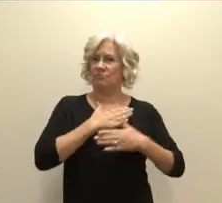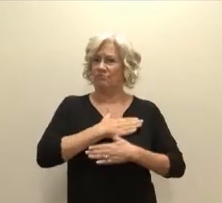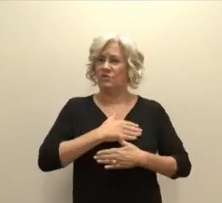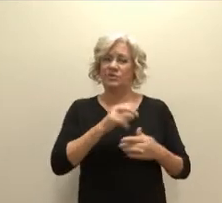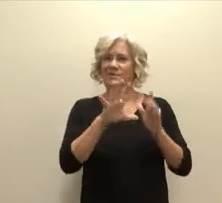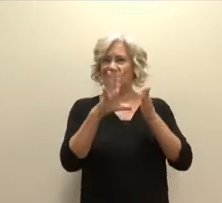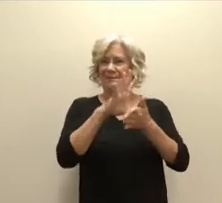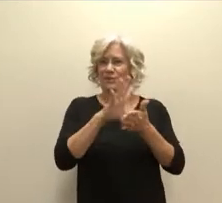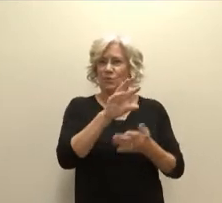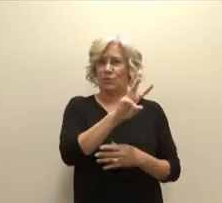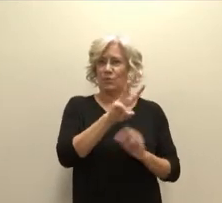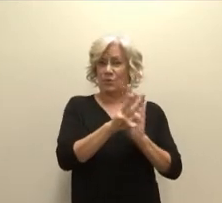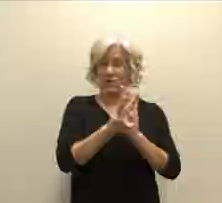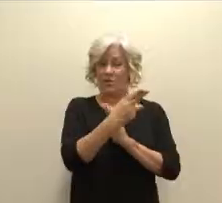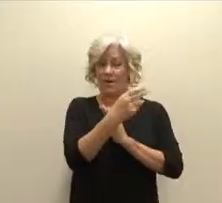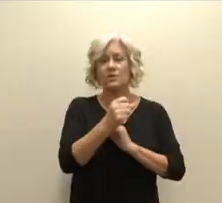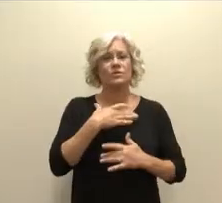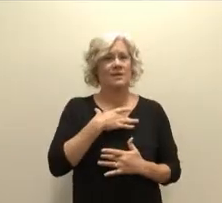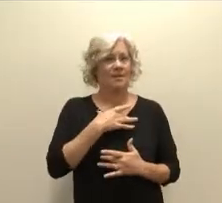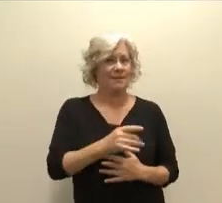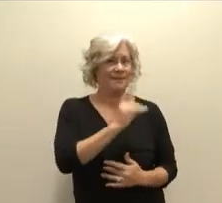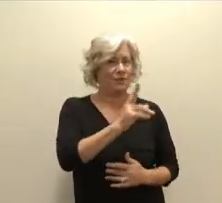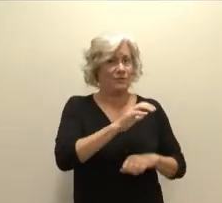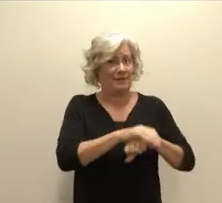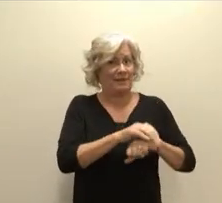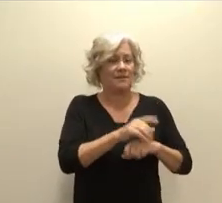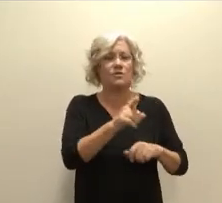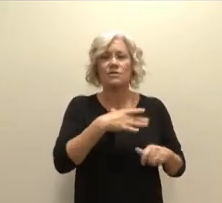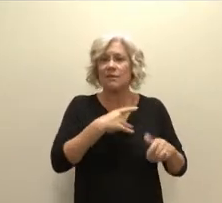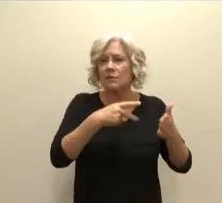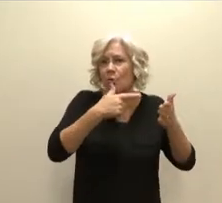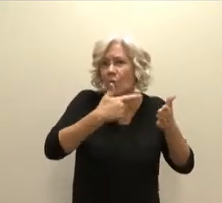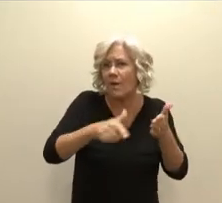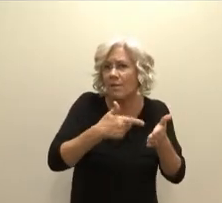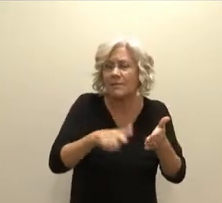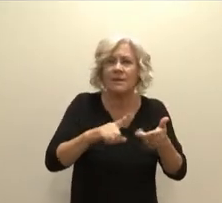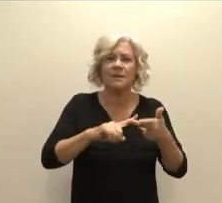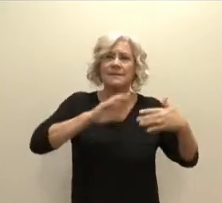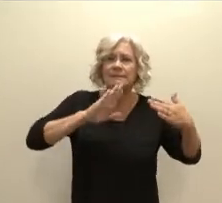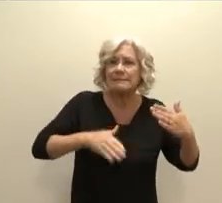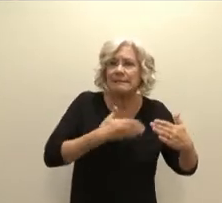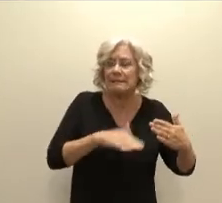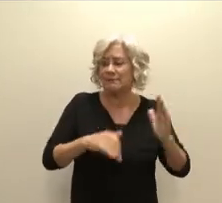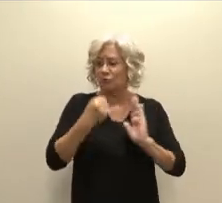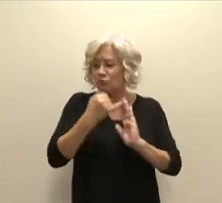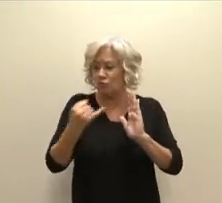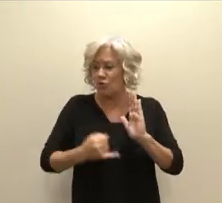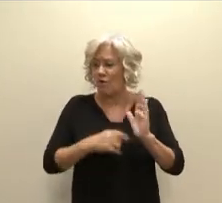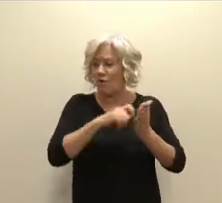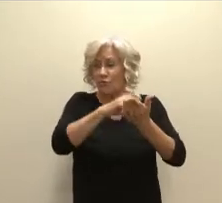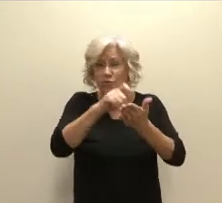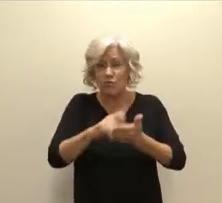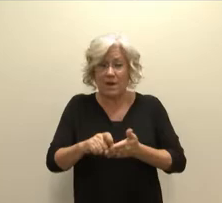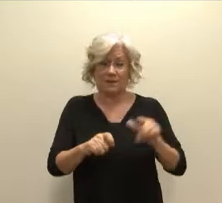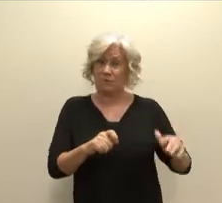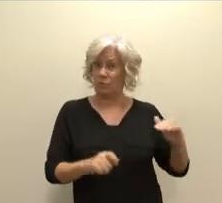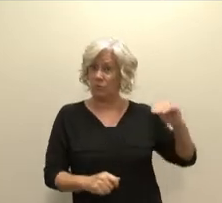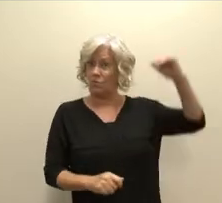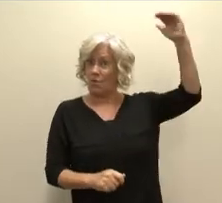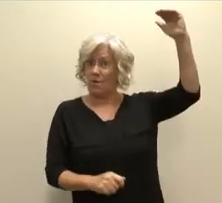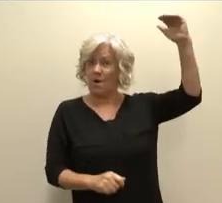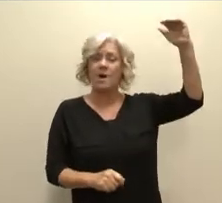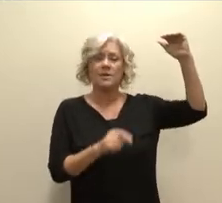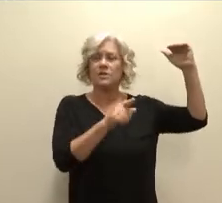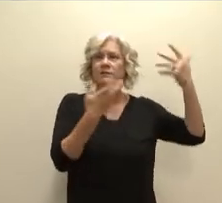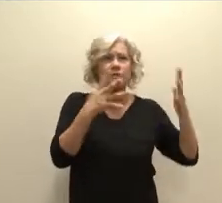her favorite subjects. She enjoys welding and loves to sing, draw, and write. As an adult, Vanessa wants to put what